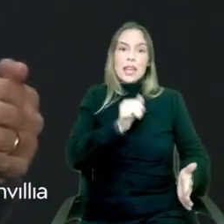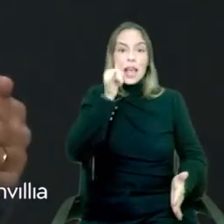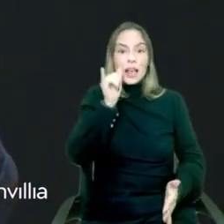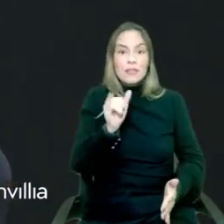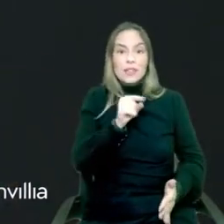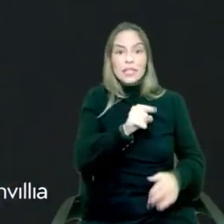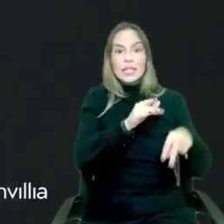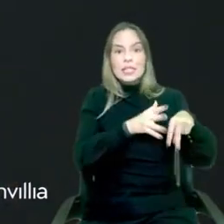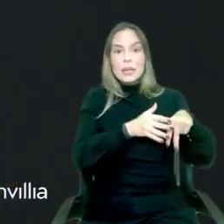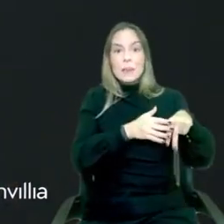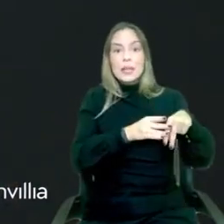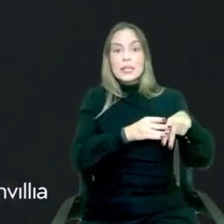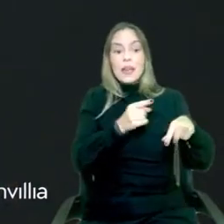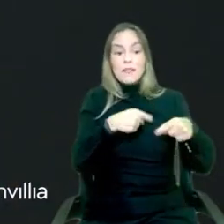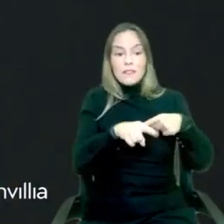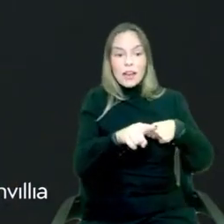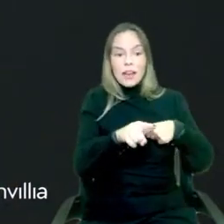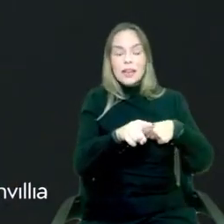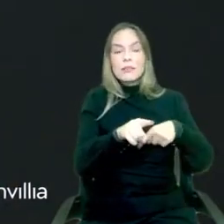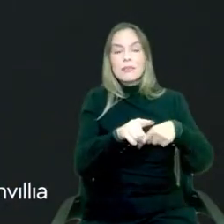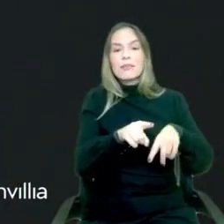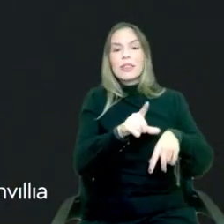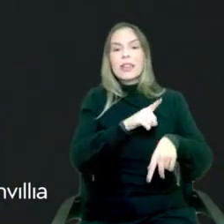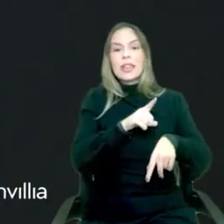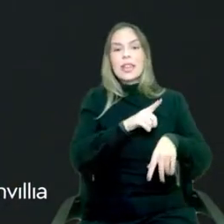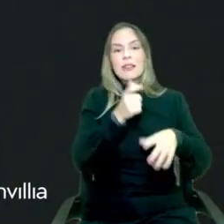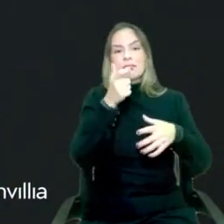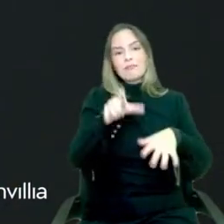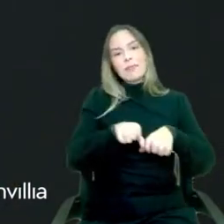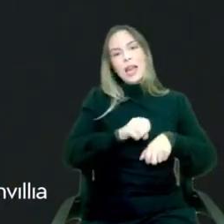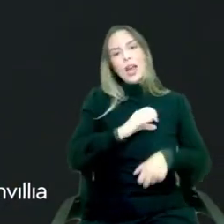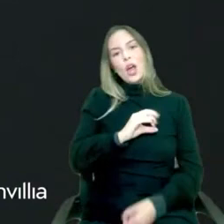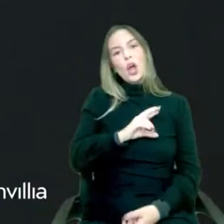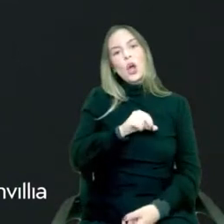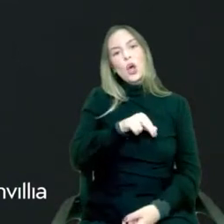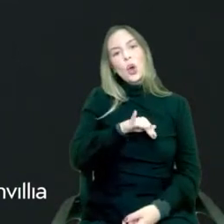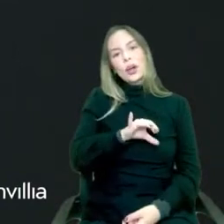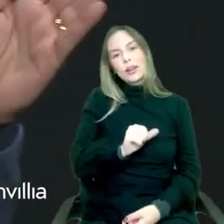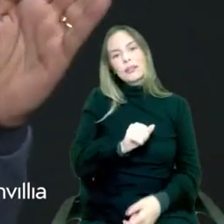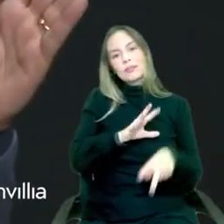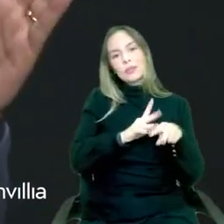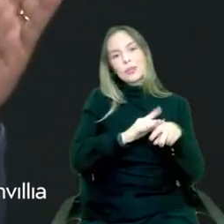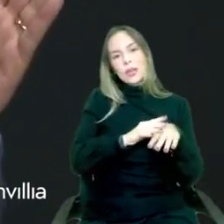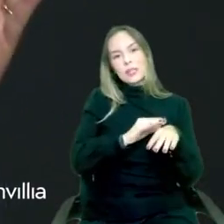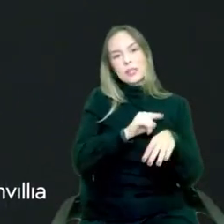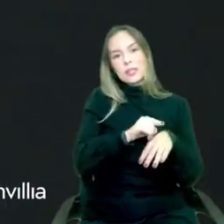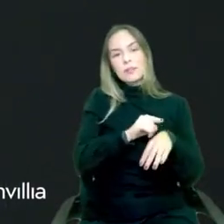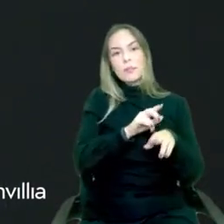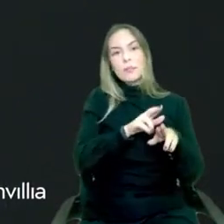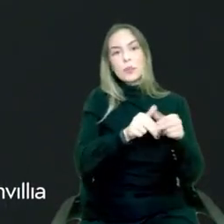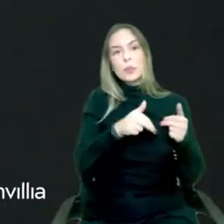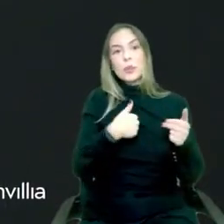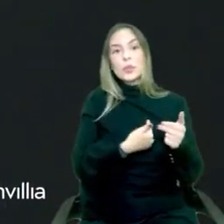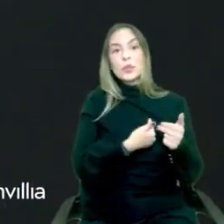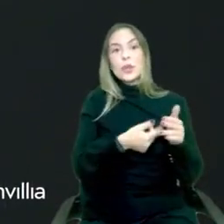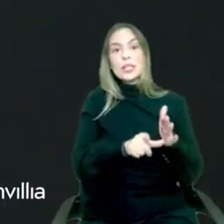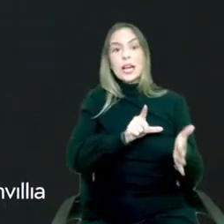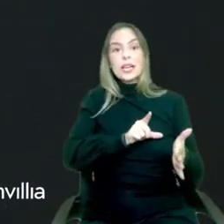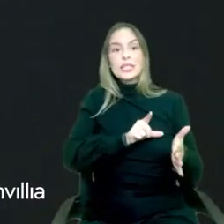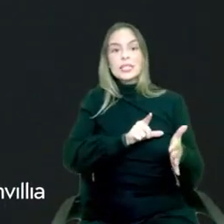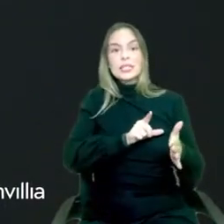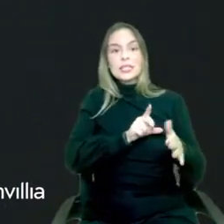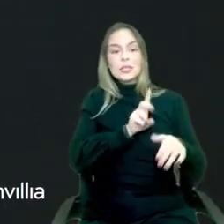chronic disease guy patient. So we move to take care of the disease, to take care of the